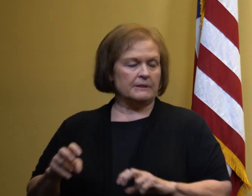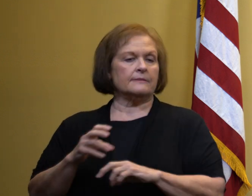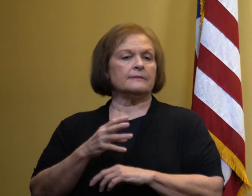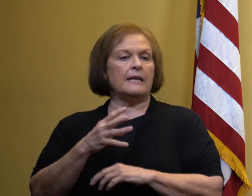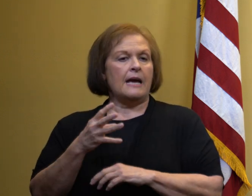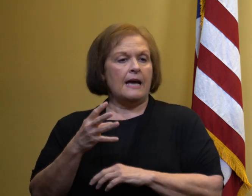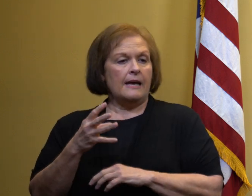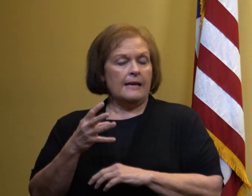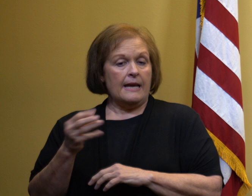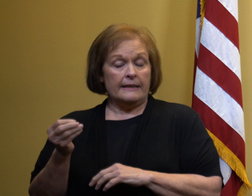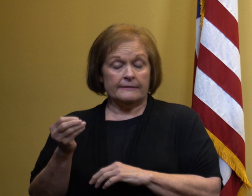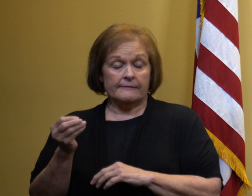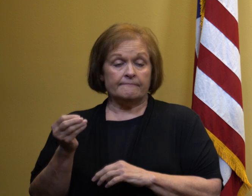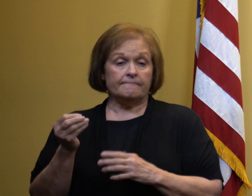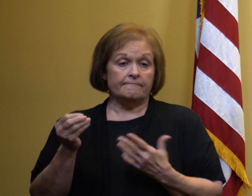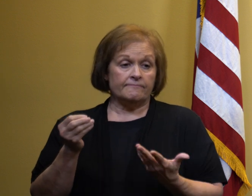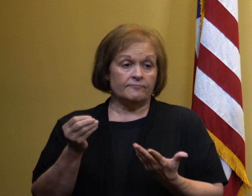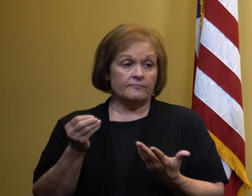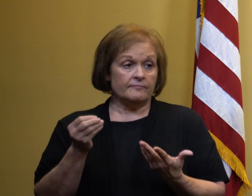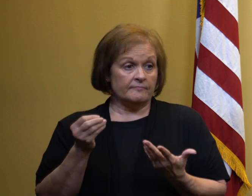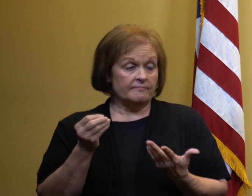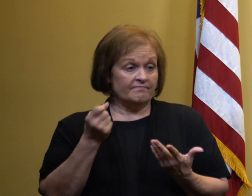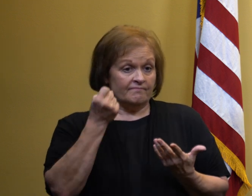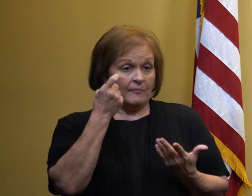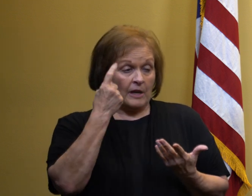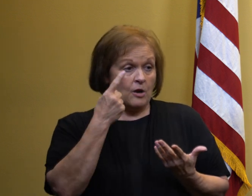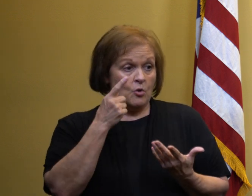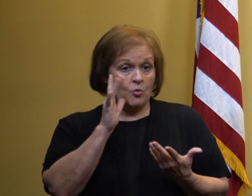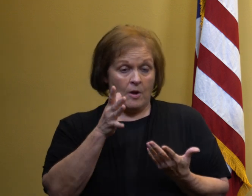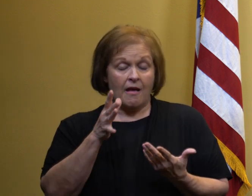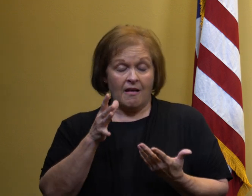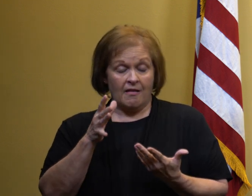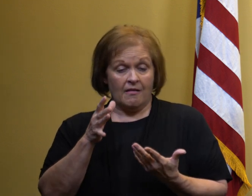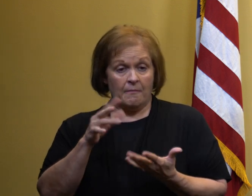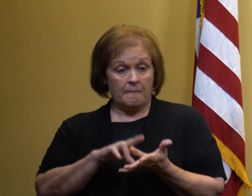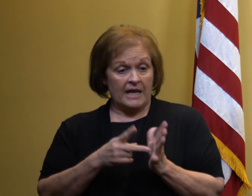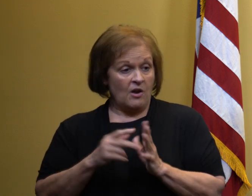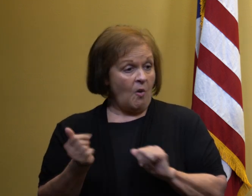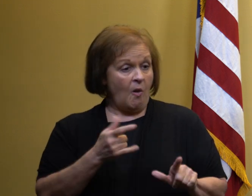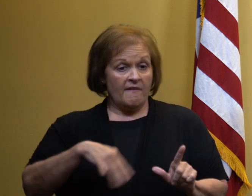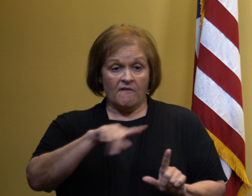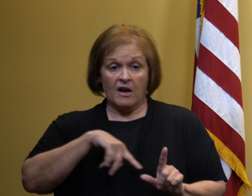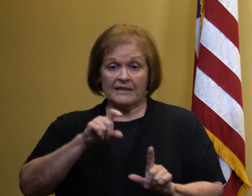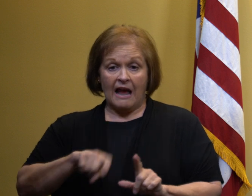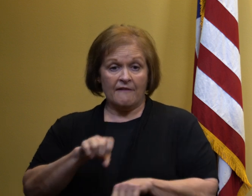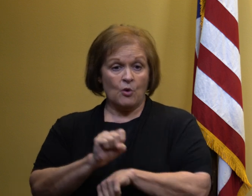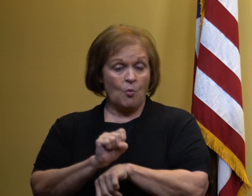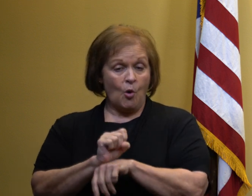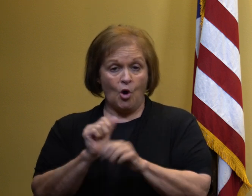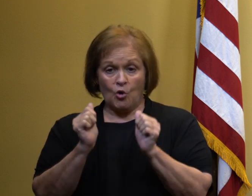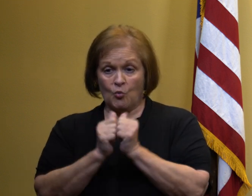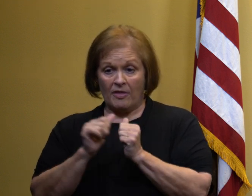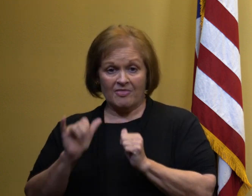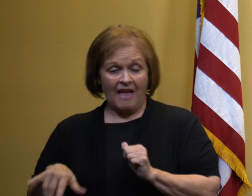like. But again, it will take a holistic approach to deal with the onion of